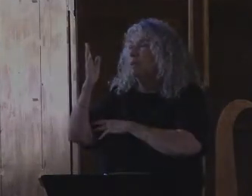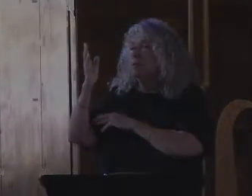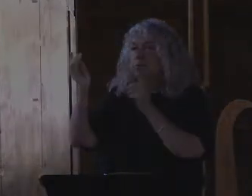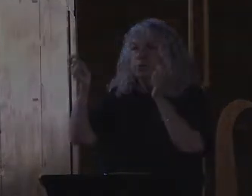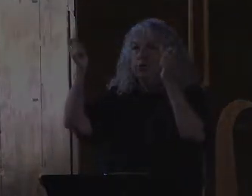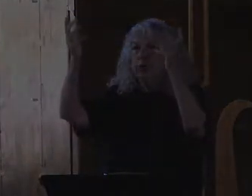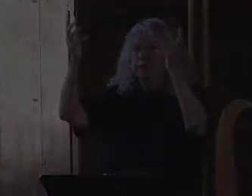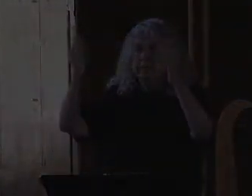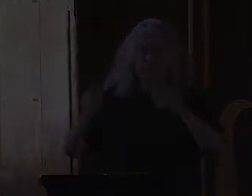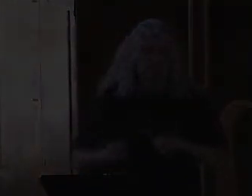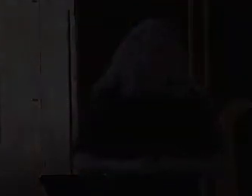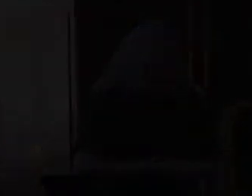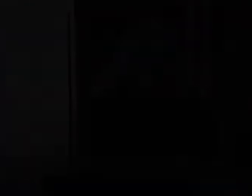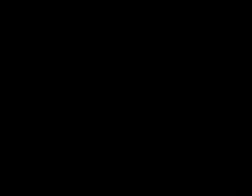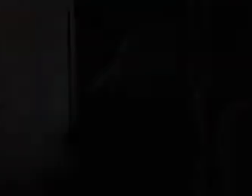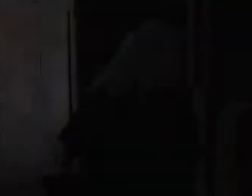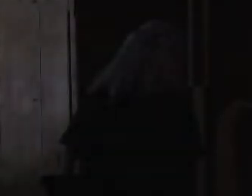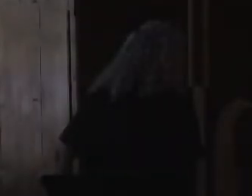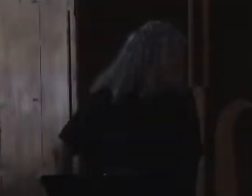joy.